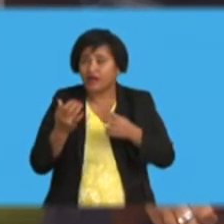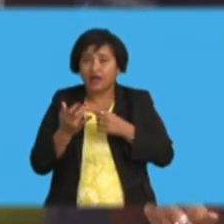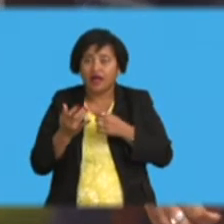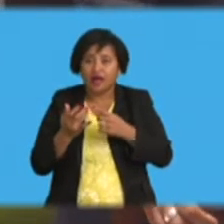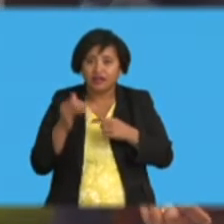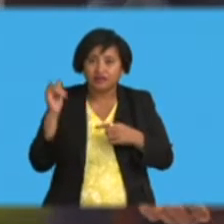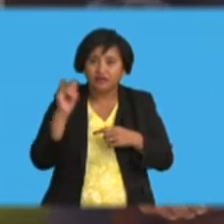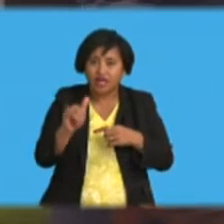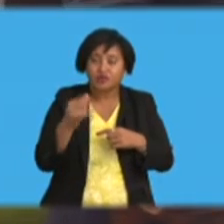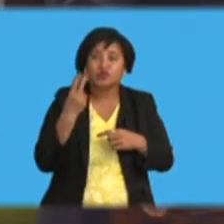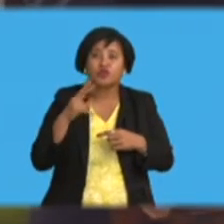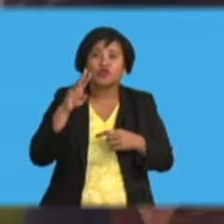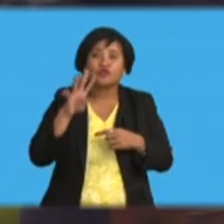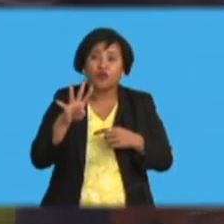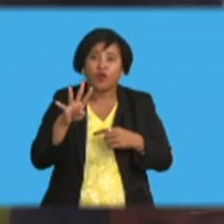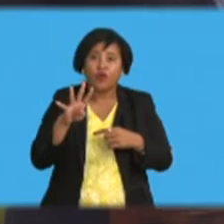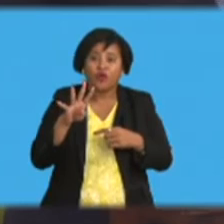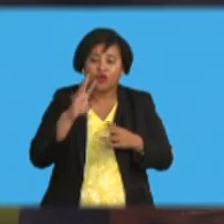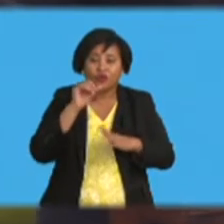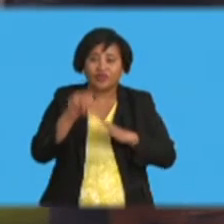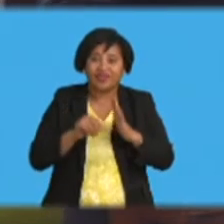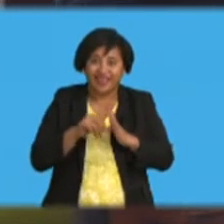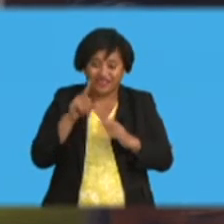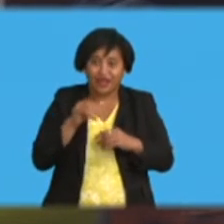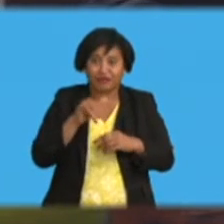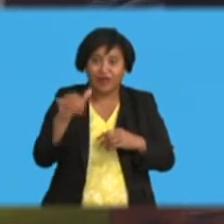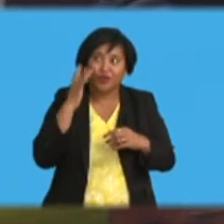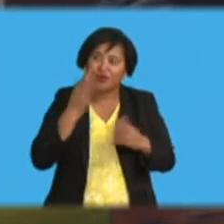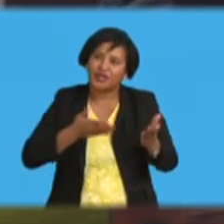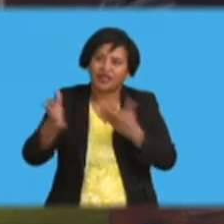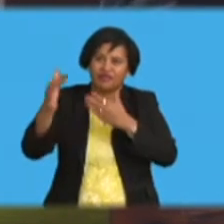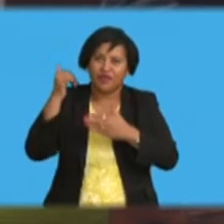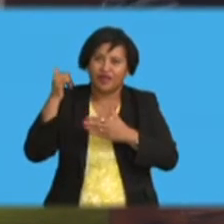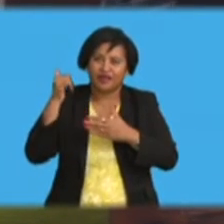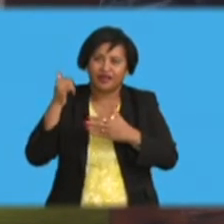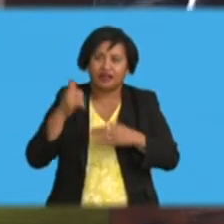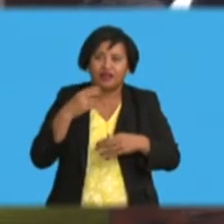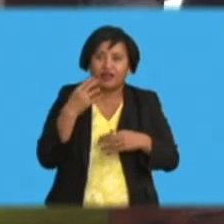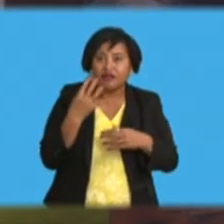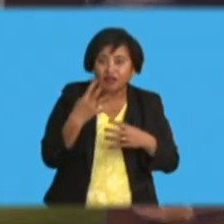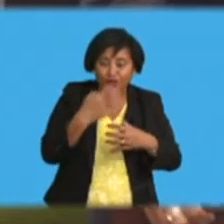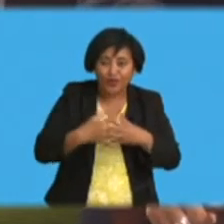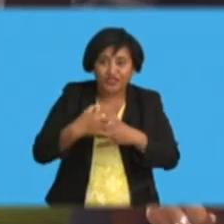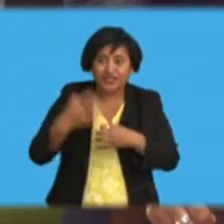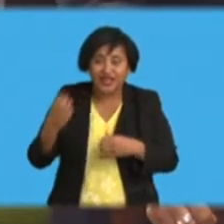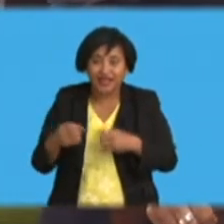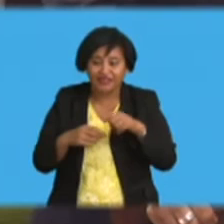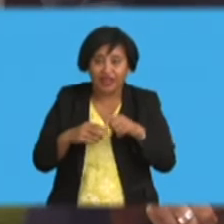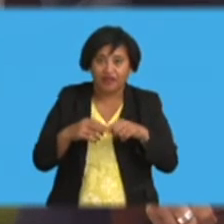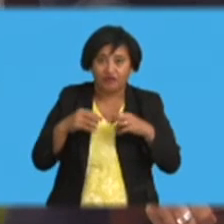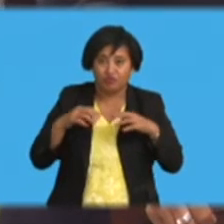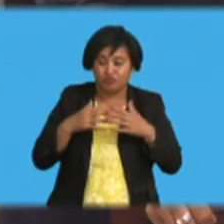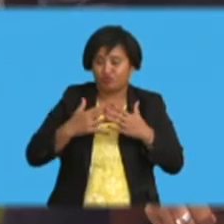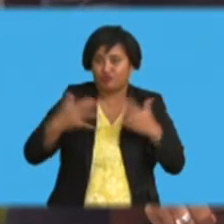on leaving the Air Pacific fleet, which became Fiji Airways. With 4 engines, the Boeing 747 fuel use was almost